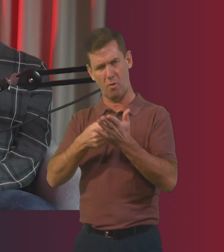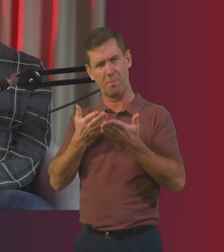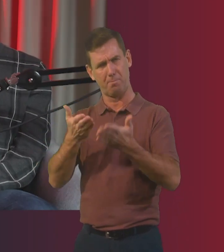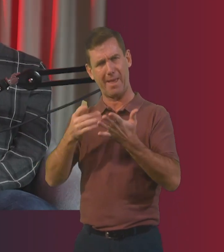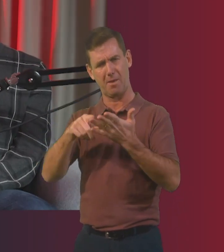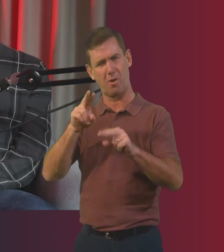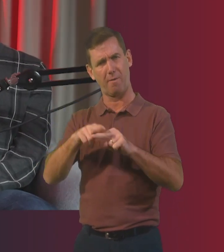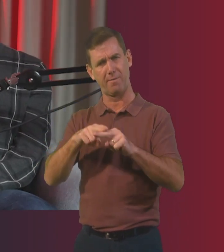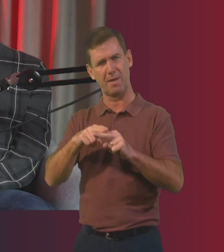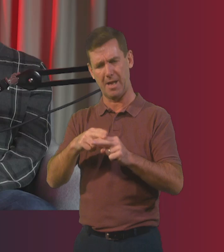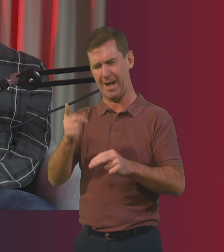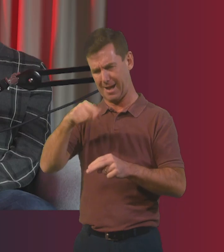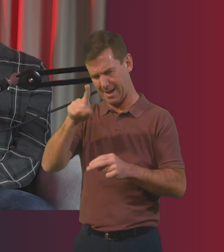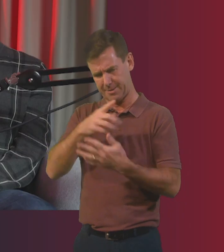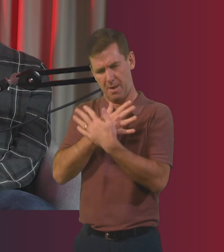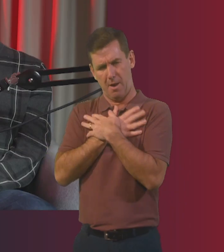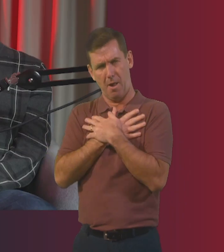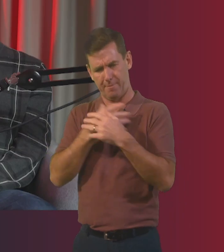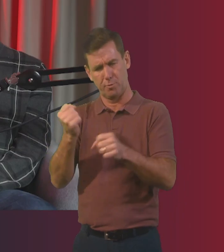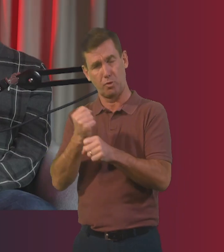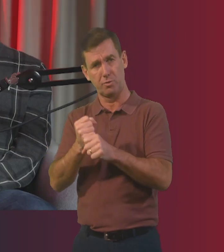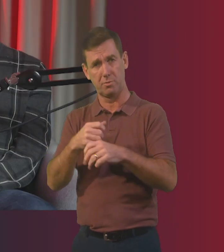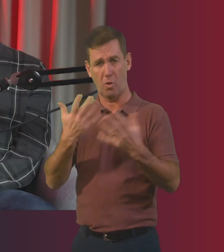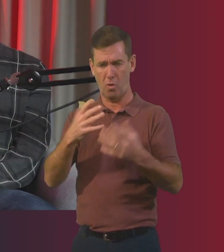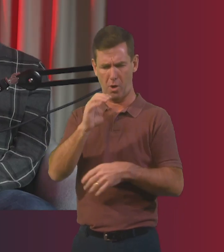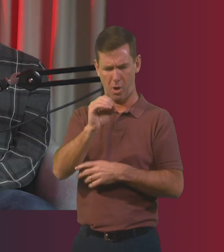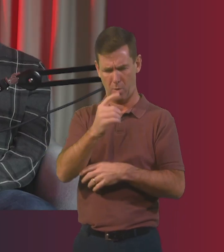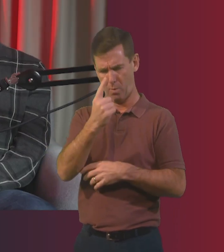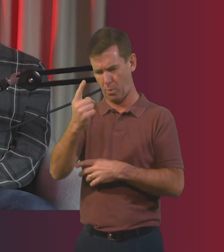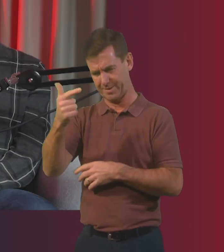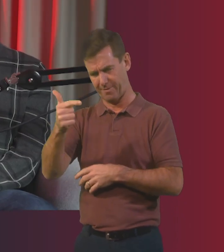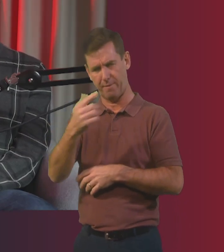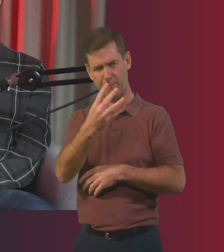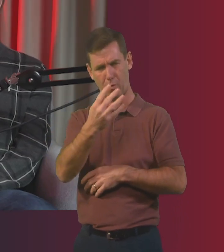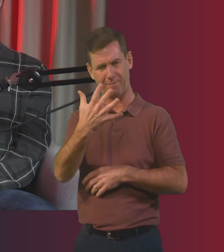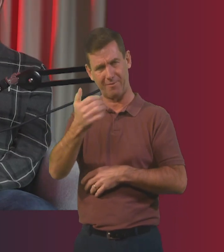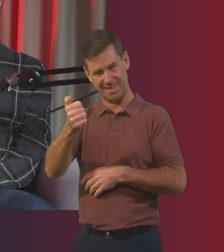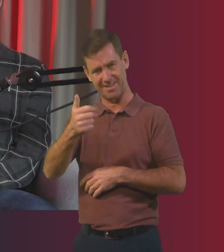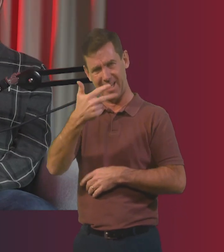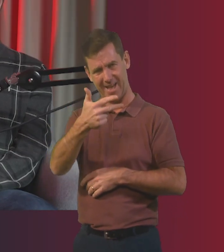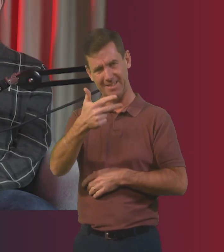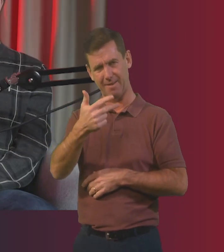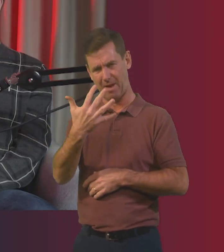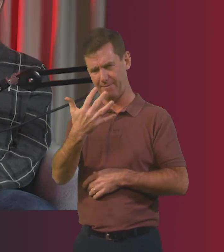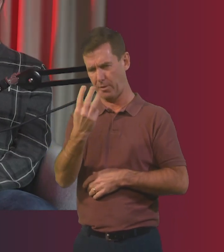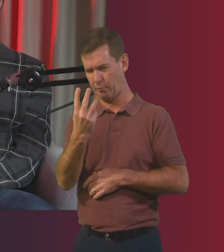applyforbakeoff@loveproductions.co.uk, or you can call 0117 456 8530. The